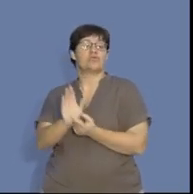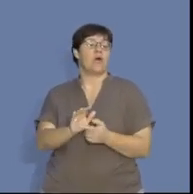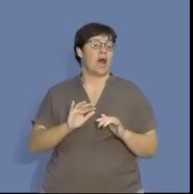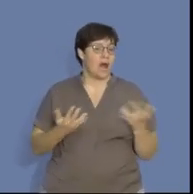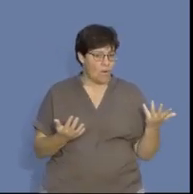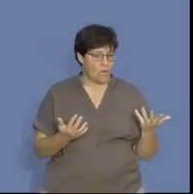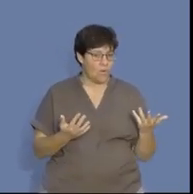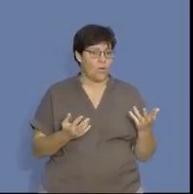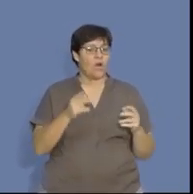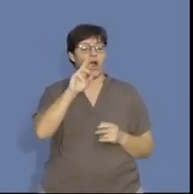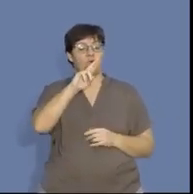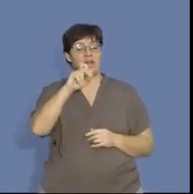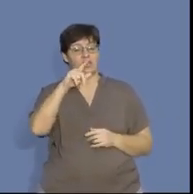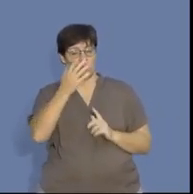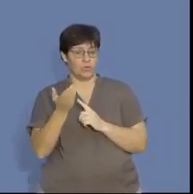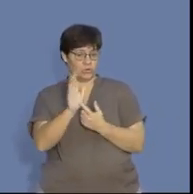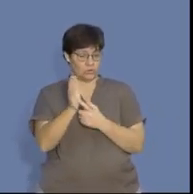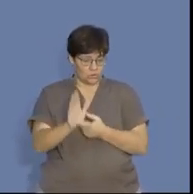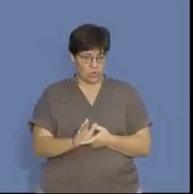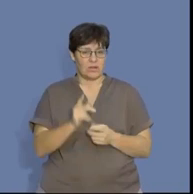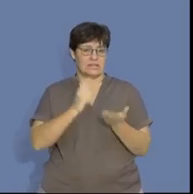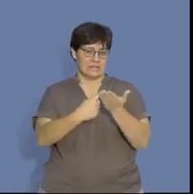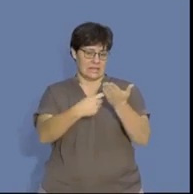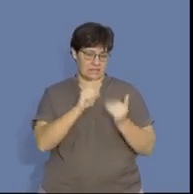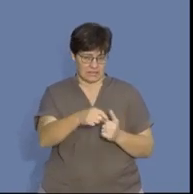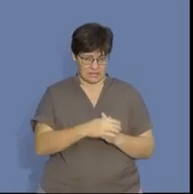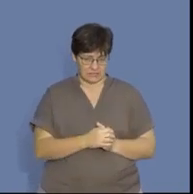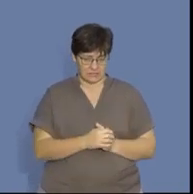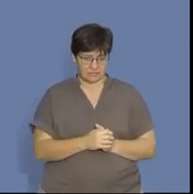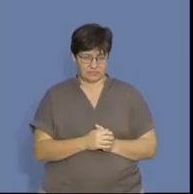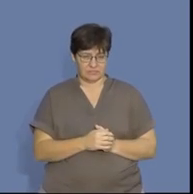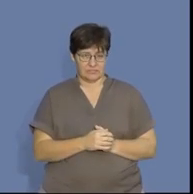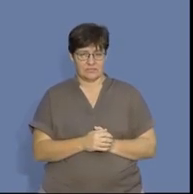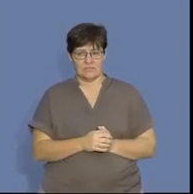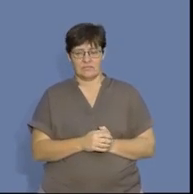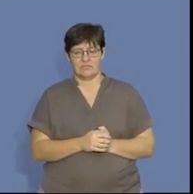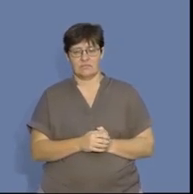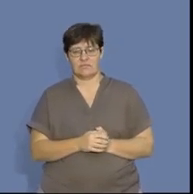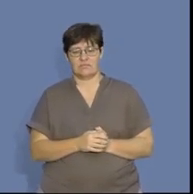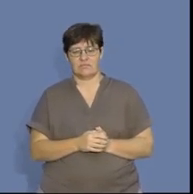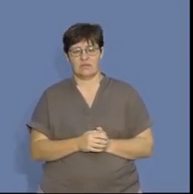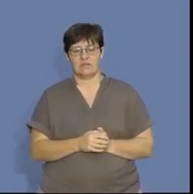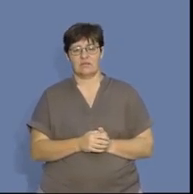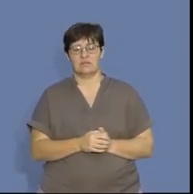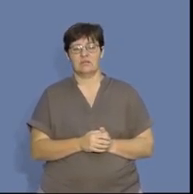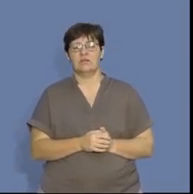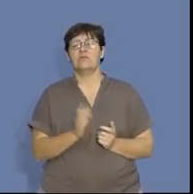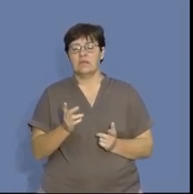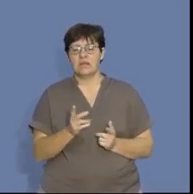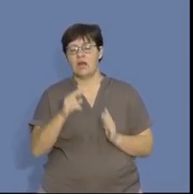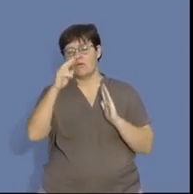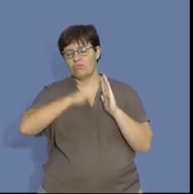to relevant ratios. So let's go to the information. Right, and one more time,